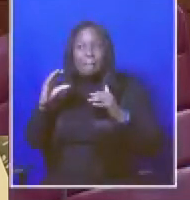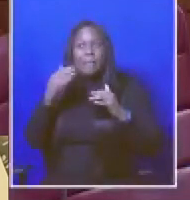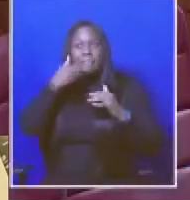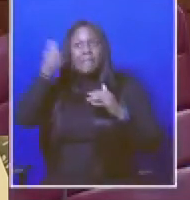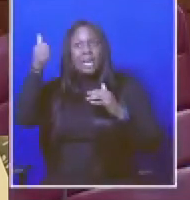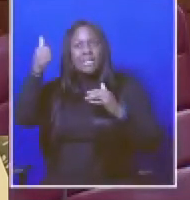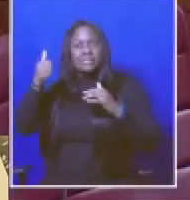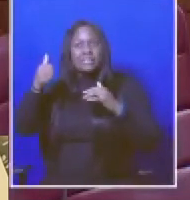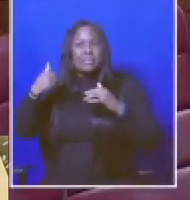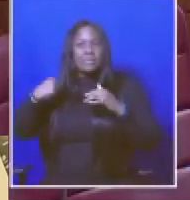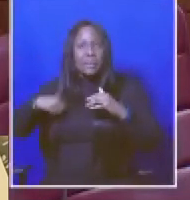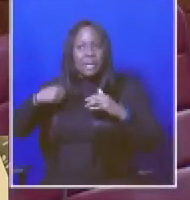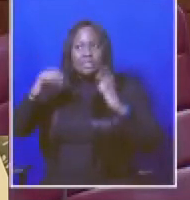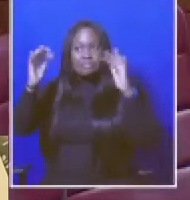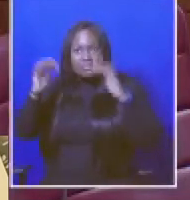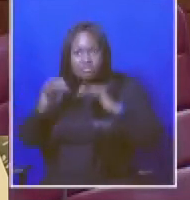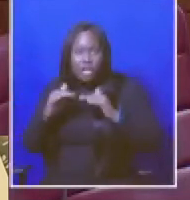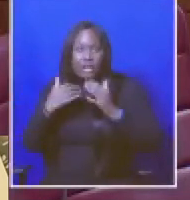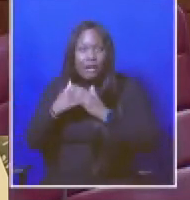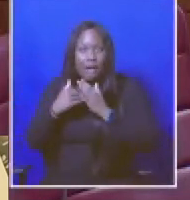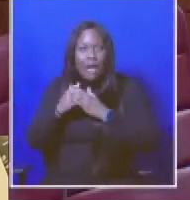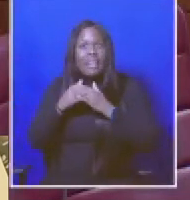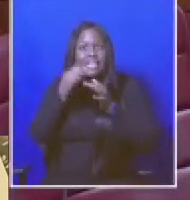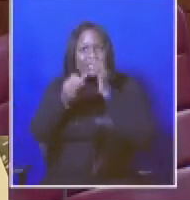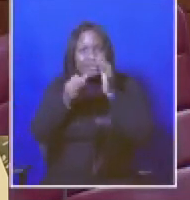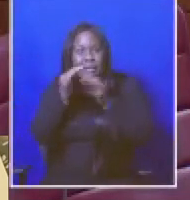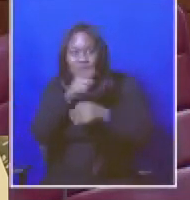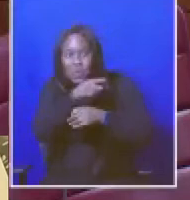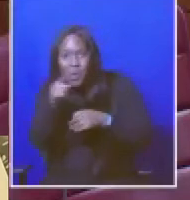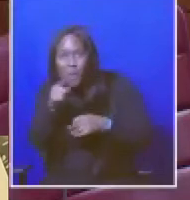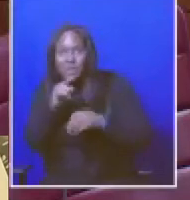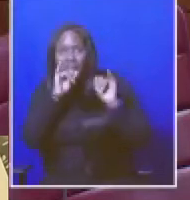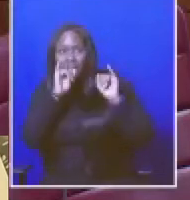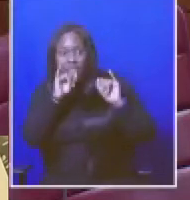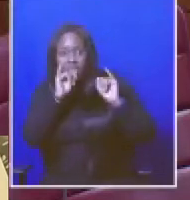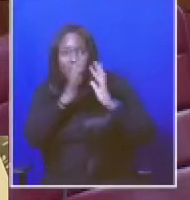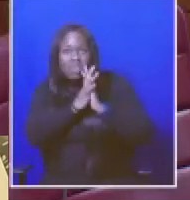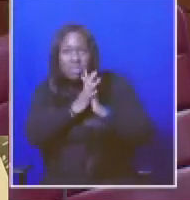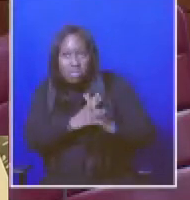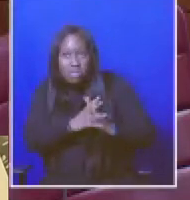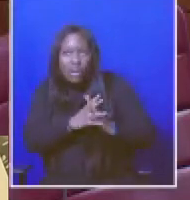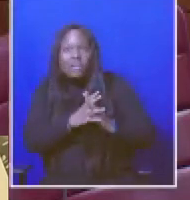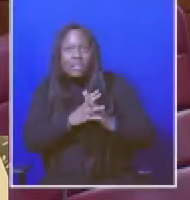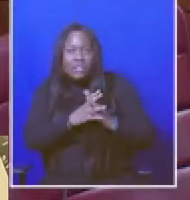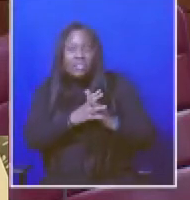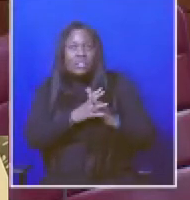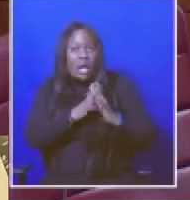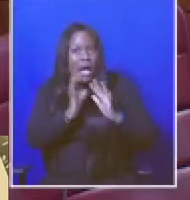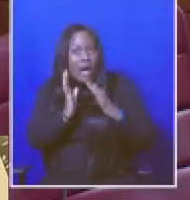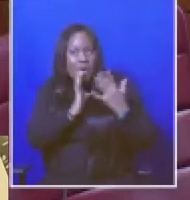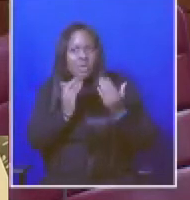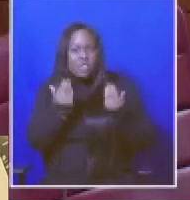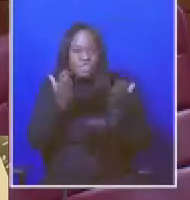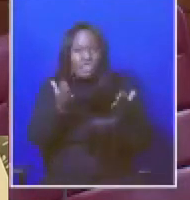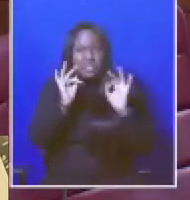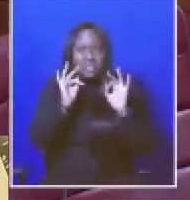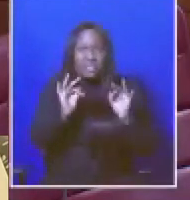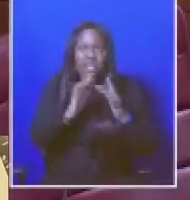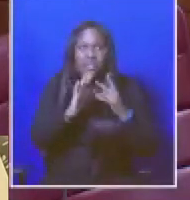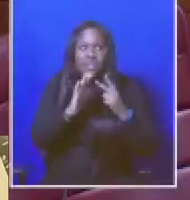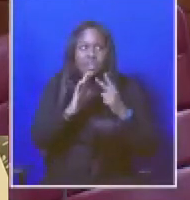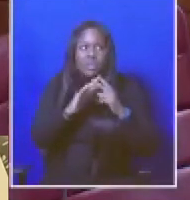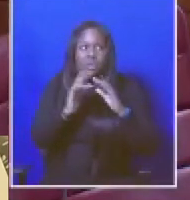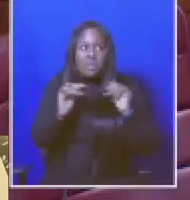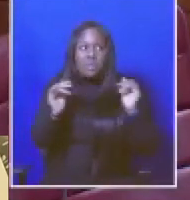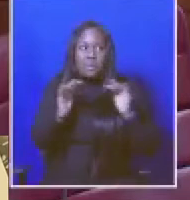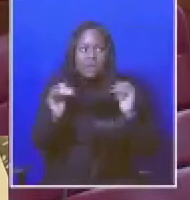struggling municipalities on how to improve governance and improve service delivery? And if not, can a Deputy President please provide